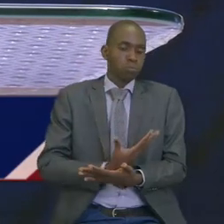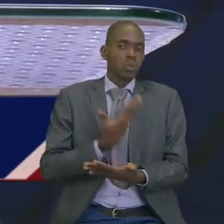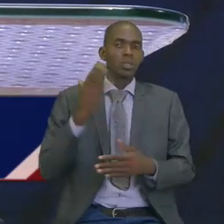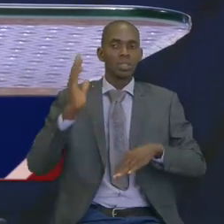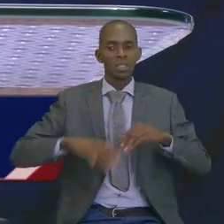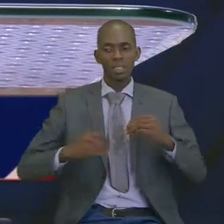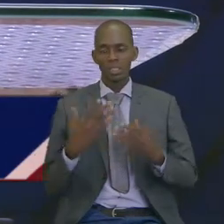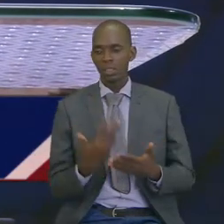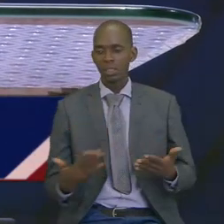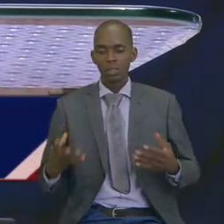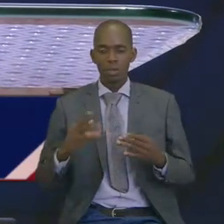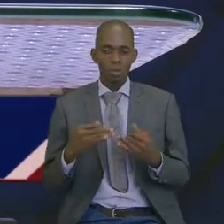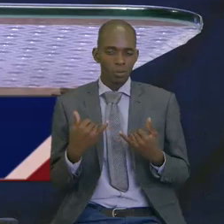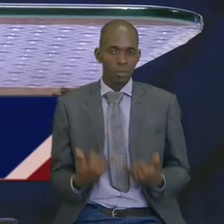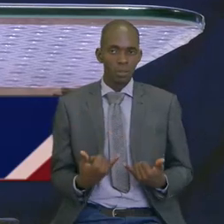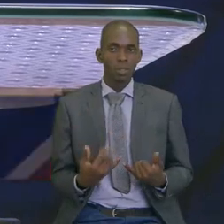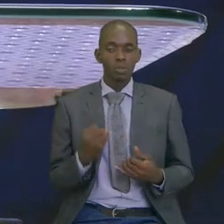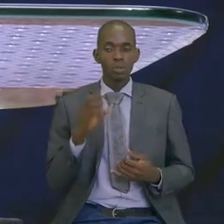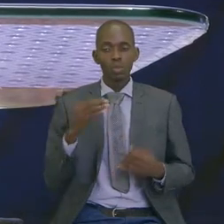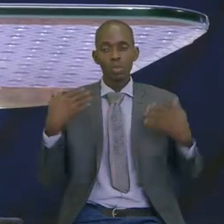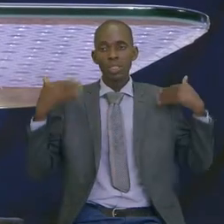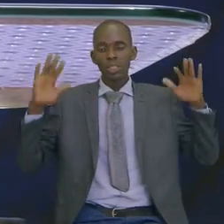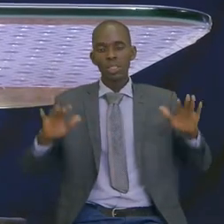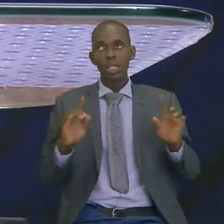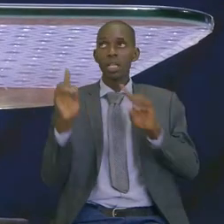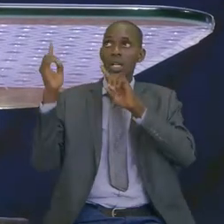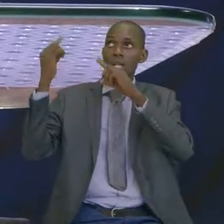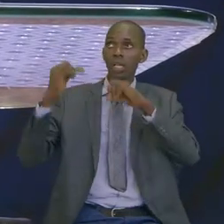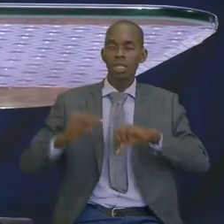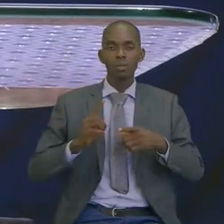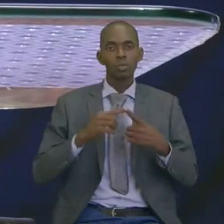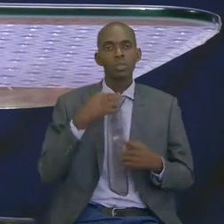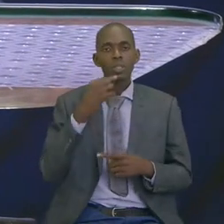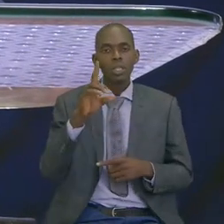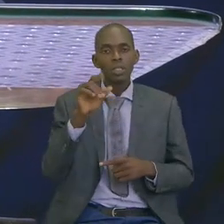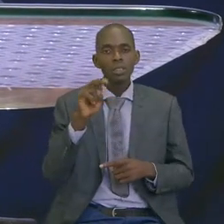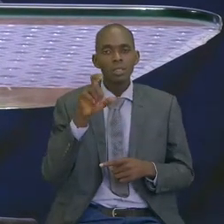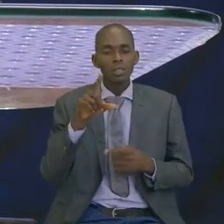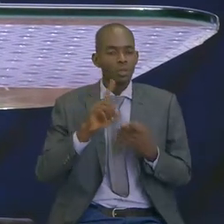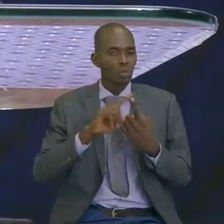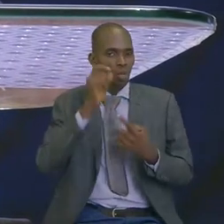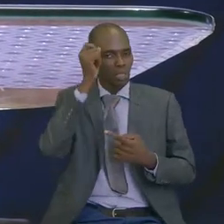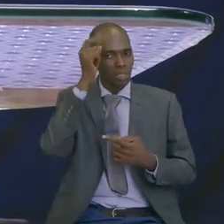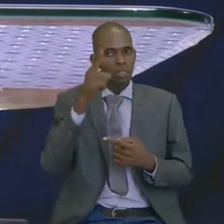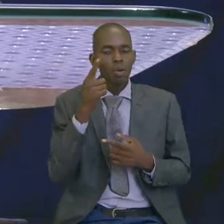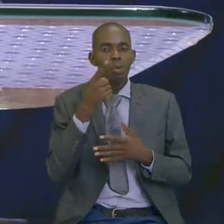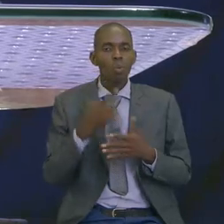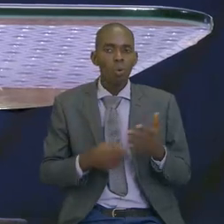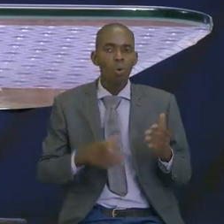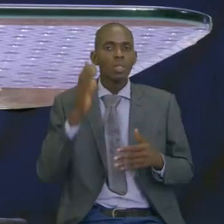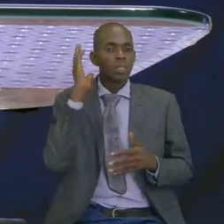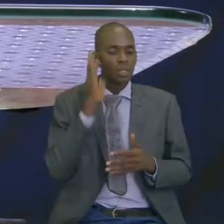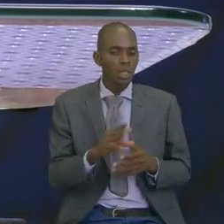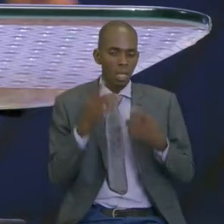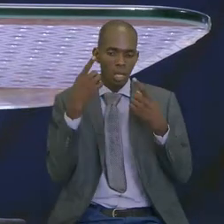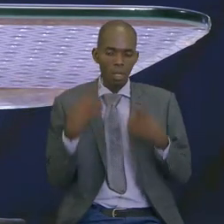present day. And so the angel came to tell Daniel to understand what shall befall